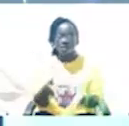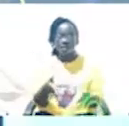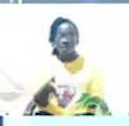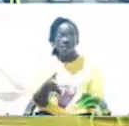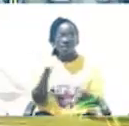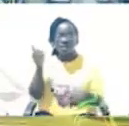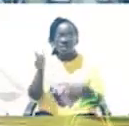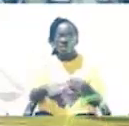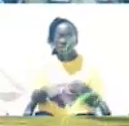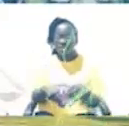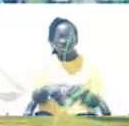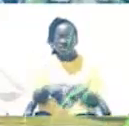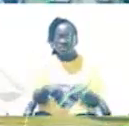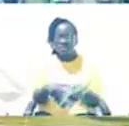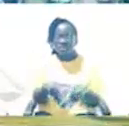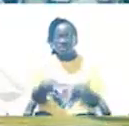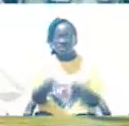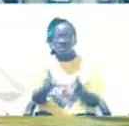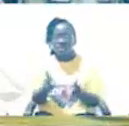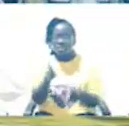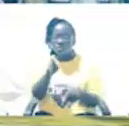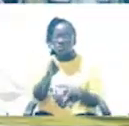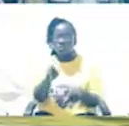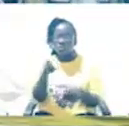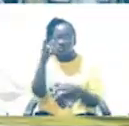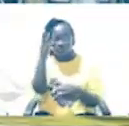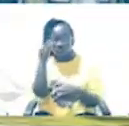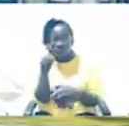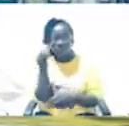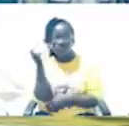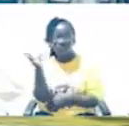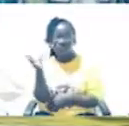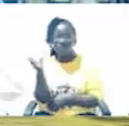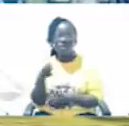sleep in my room. Etsonsom wo homo madam dem.